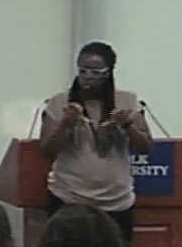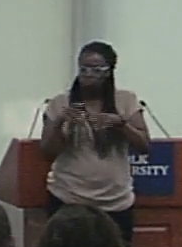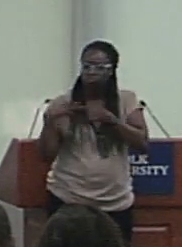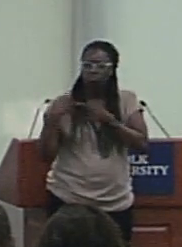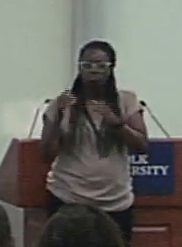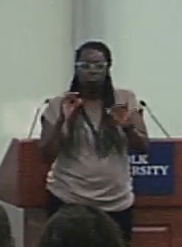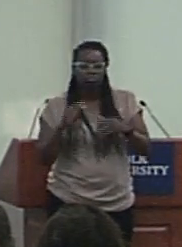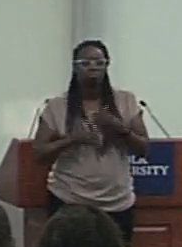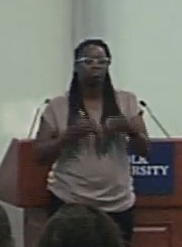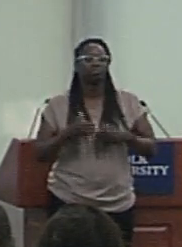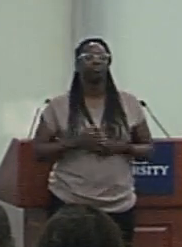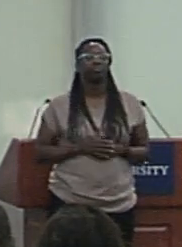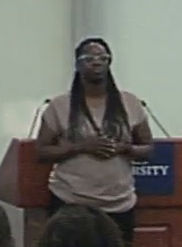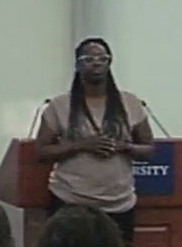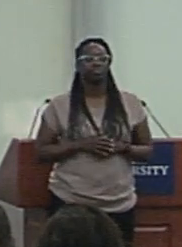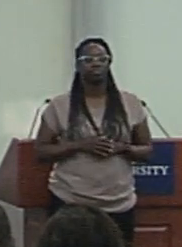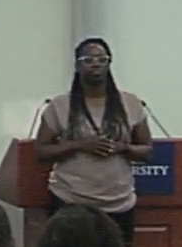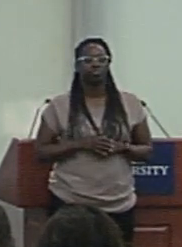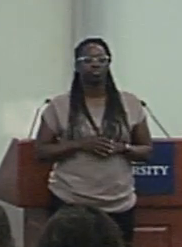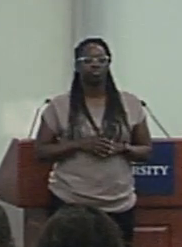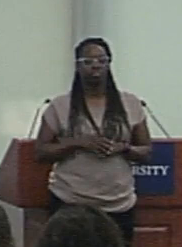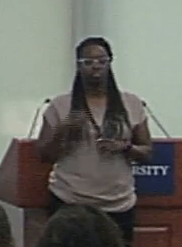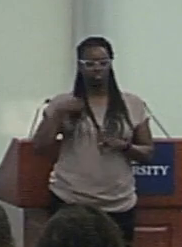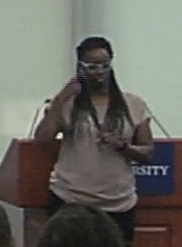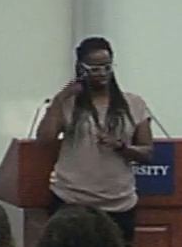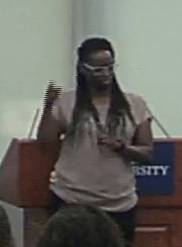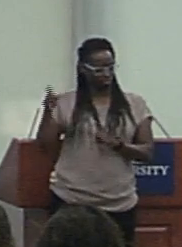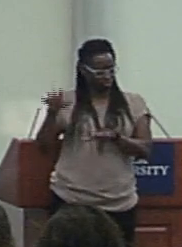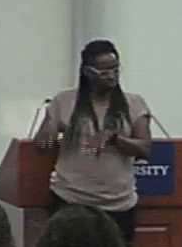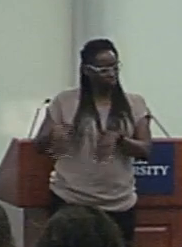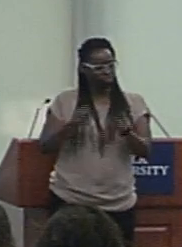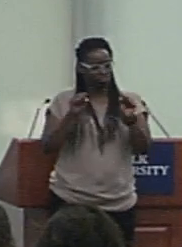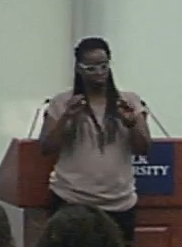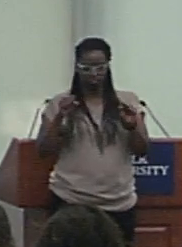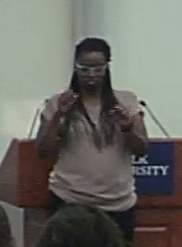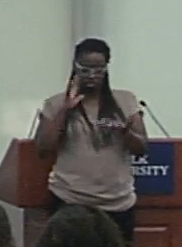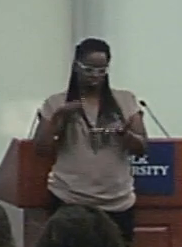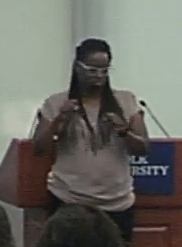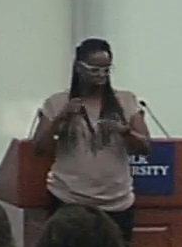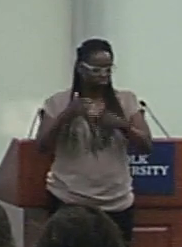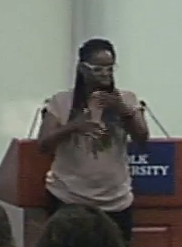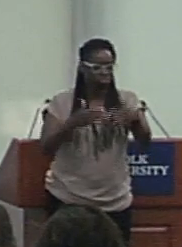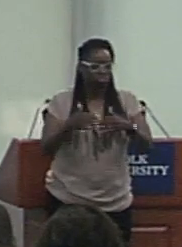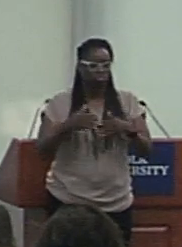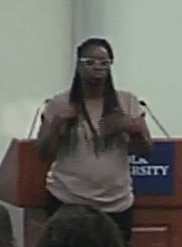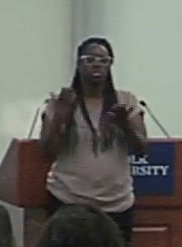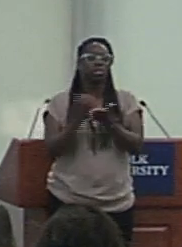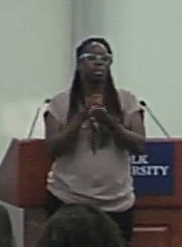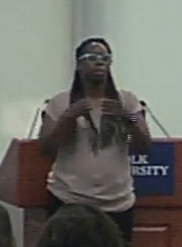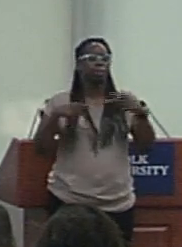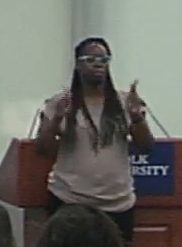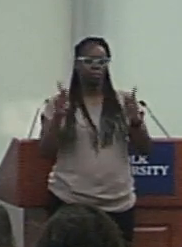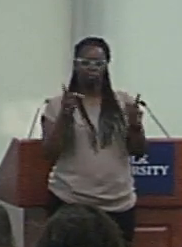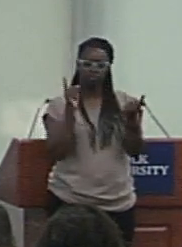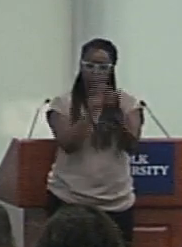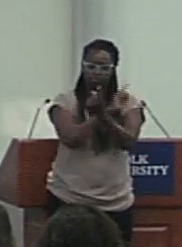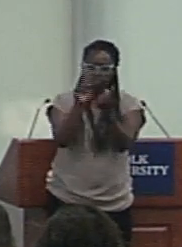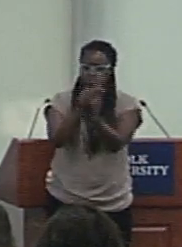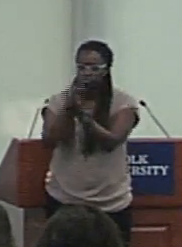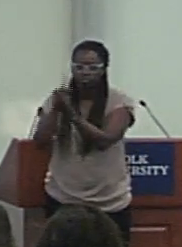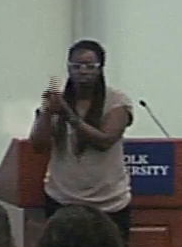City Council chamber. And we'll also have people there to meet their neighborhood liaisons, meet City Council